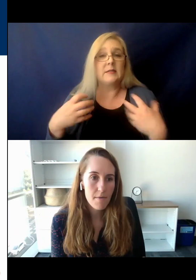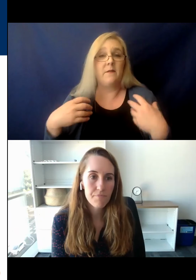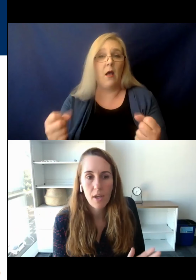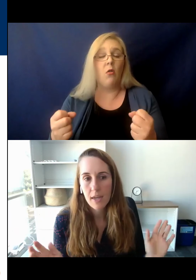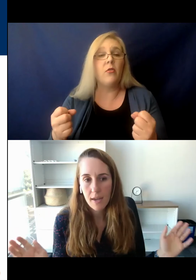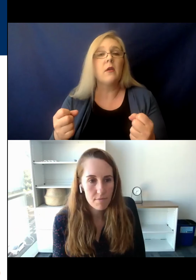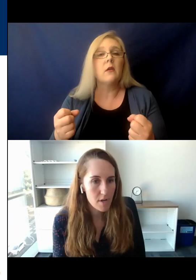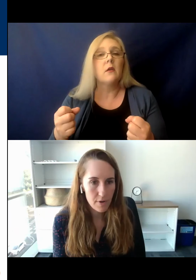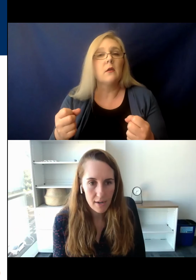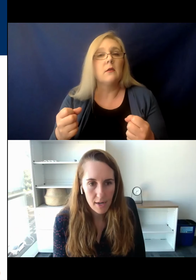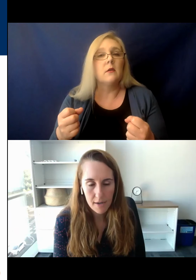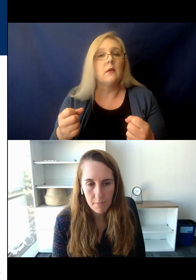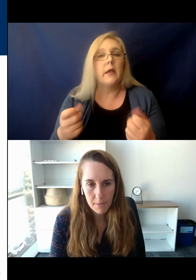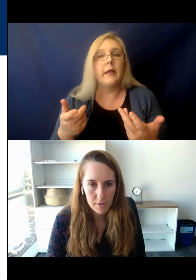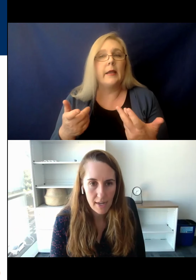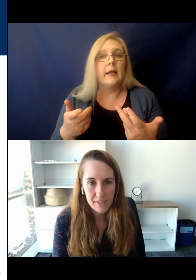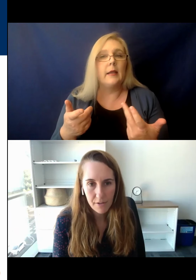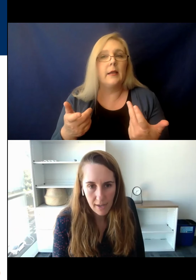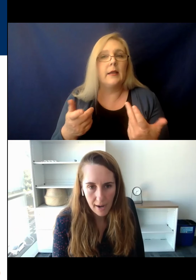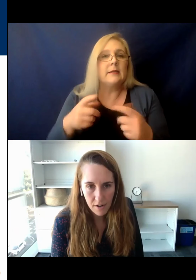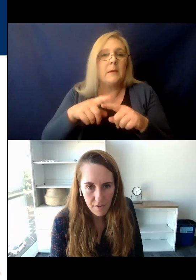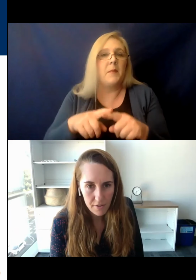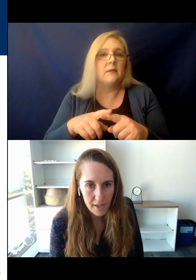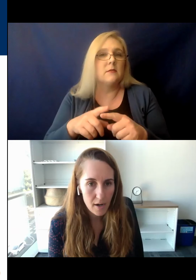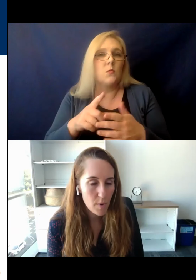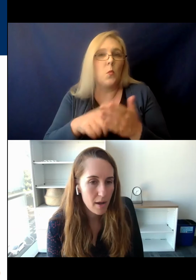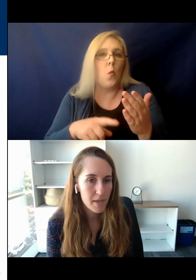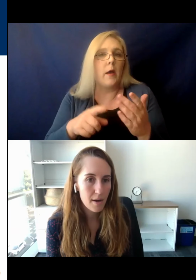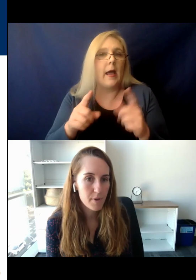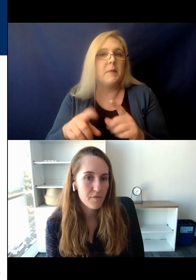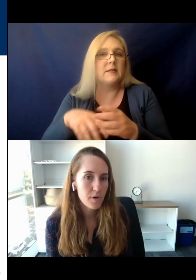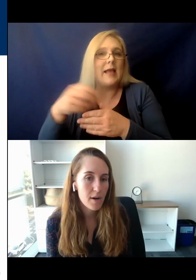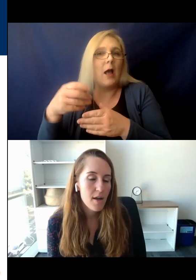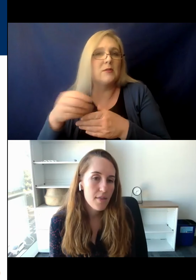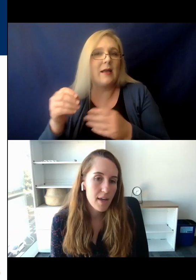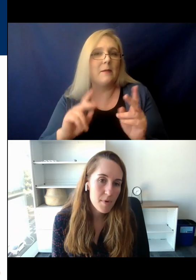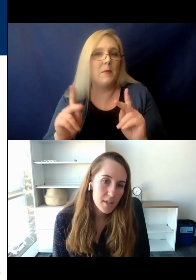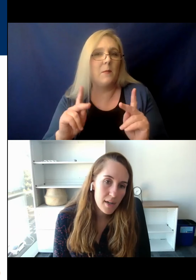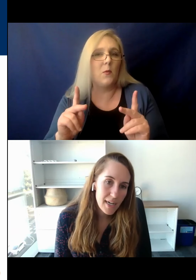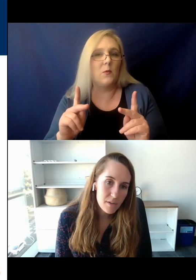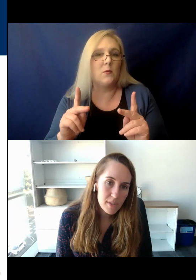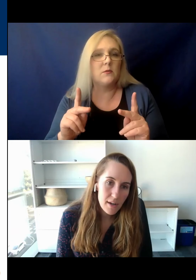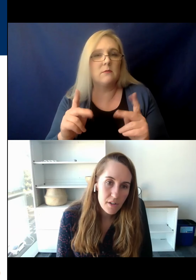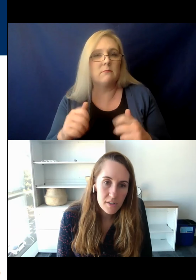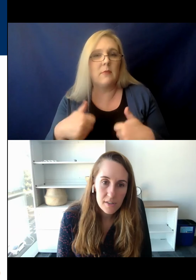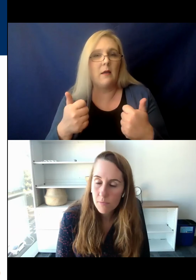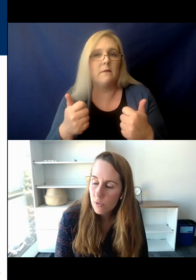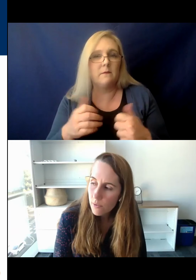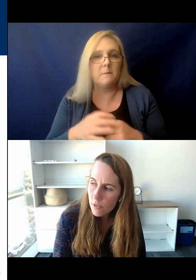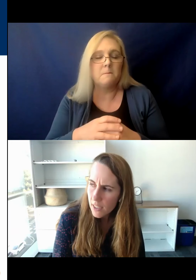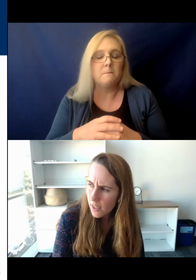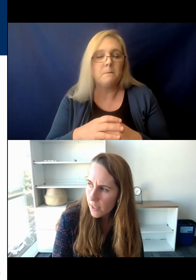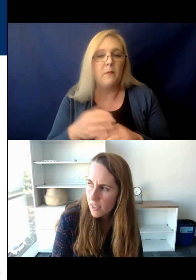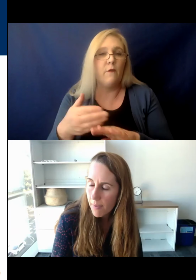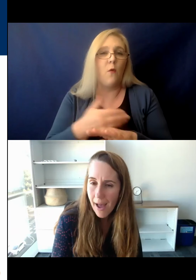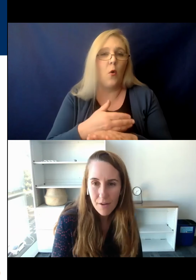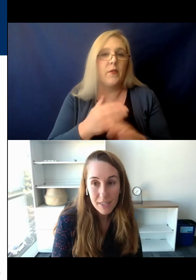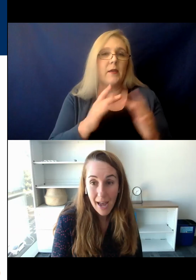happens in people's lives outside of healthcare, well beyond before they come into contact with the healthcare system. So we were